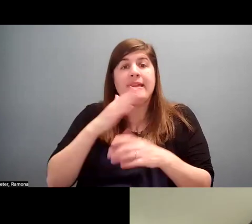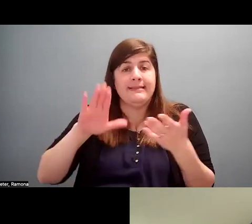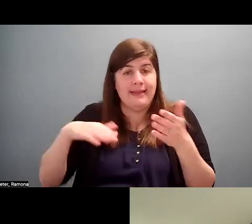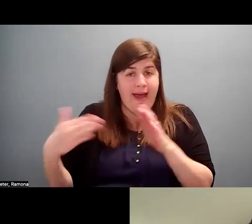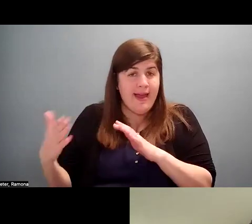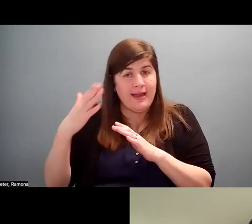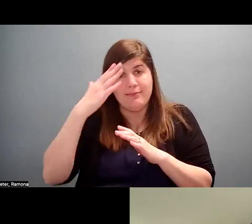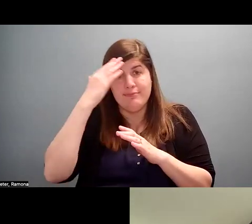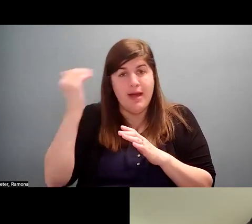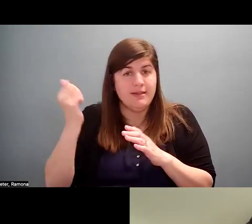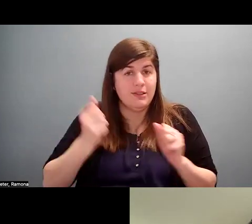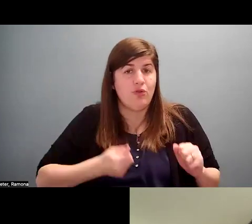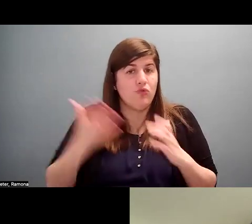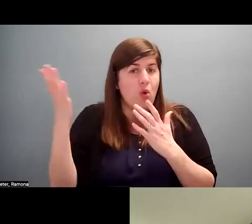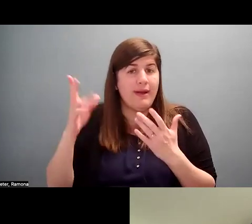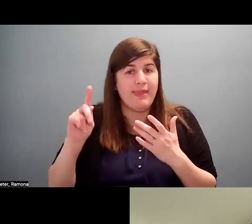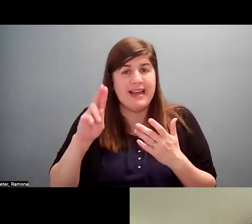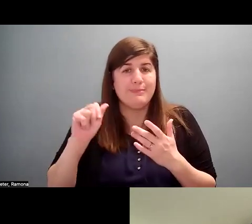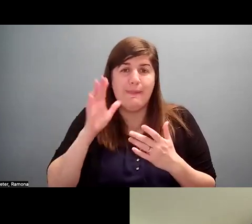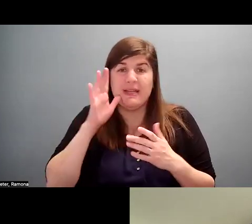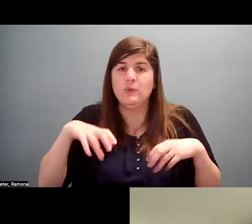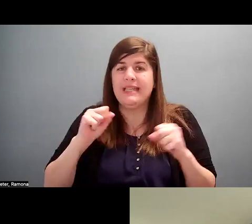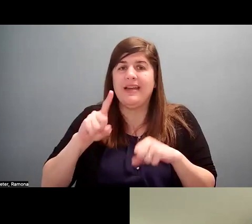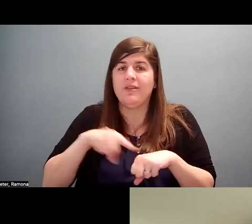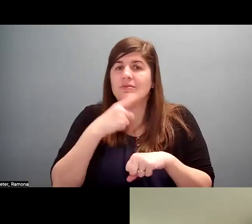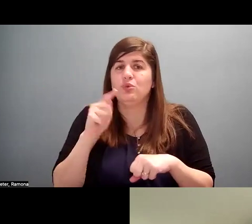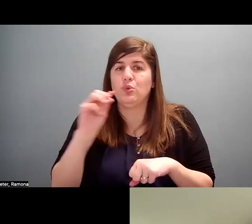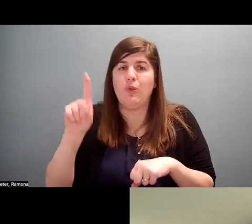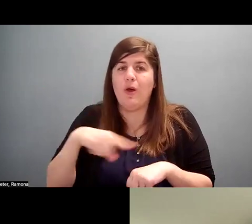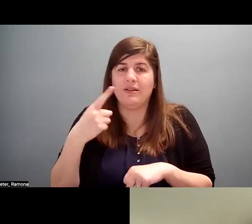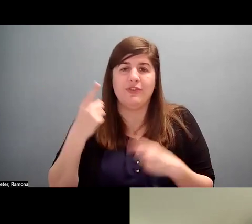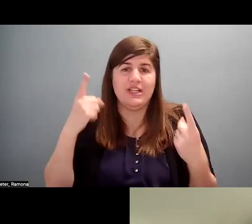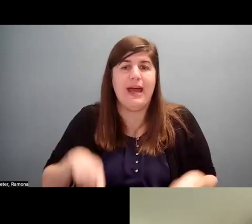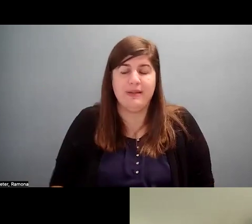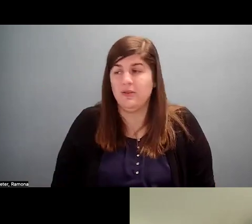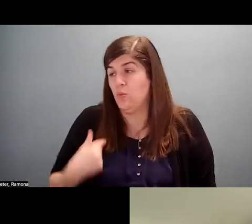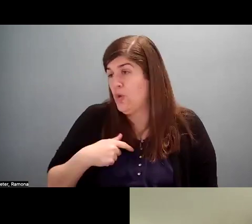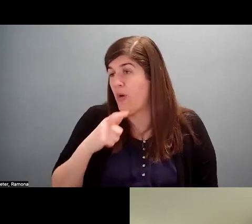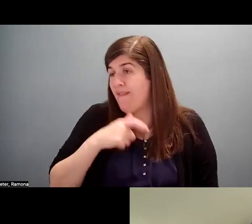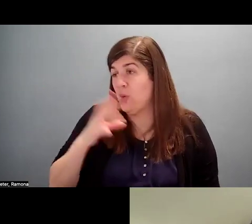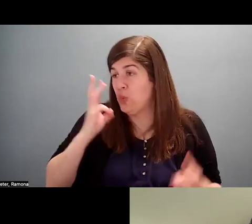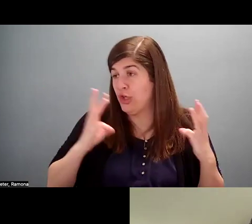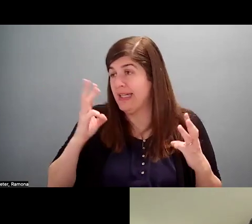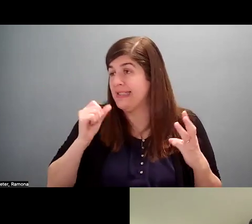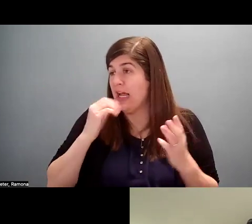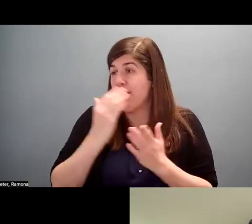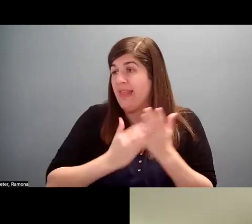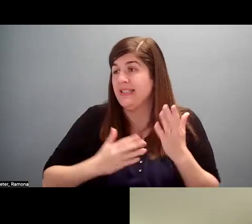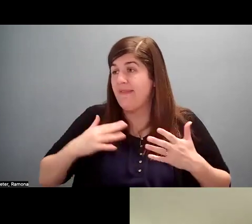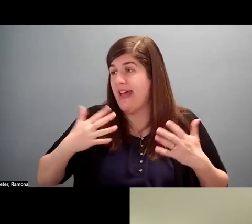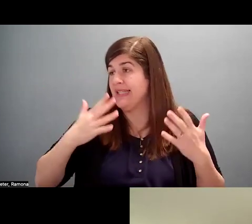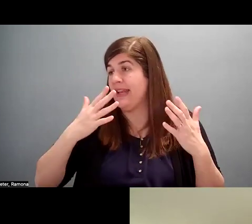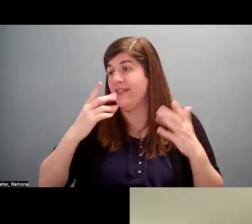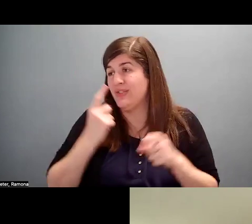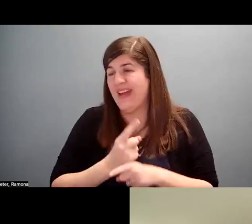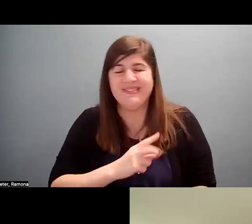away, but it'll take too long for that to happen. Cool. So we don't have to be too worried. It's not on my list of anxieties for the year. No.